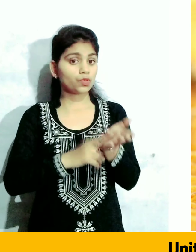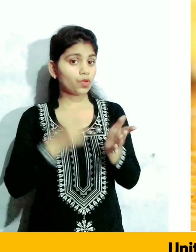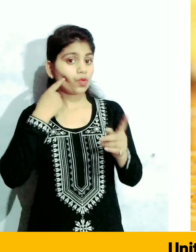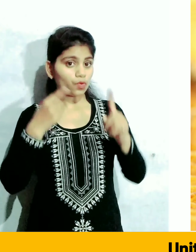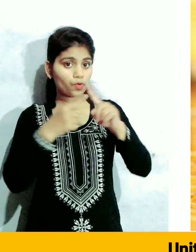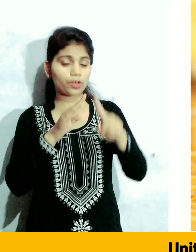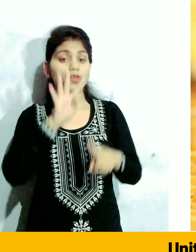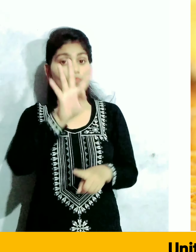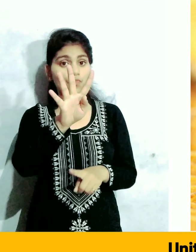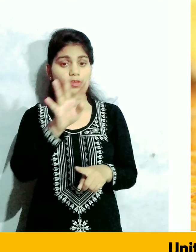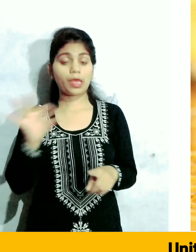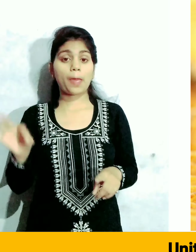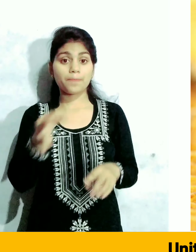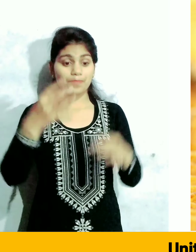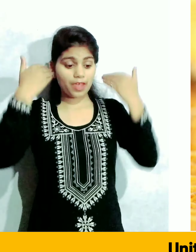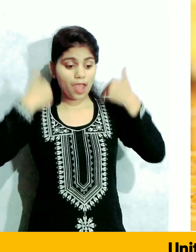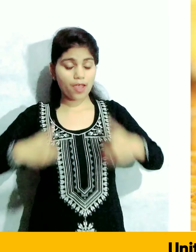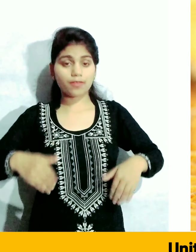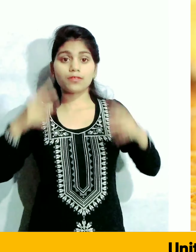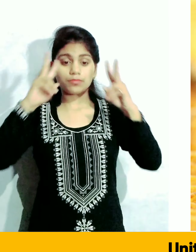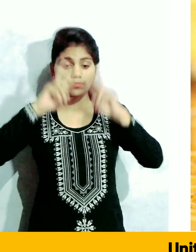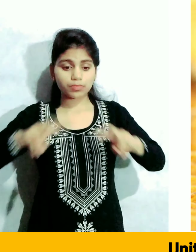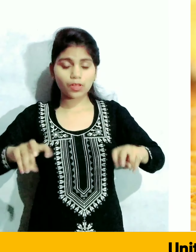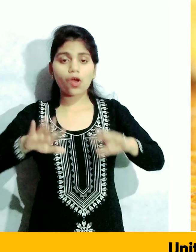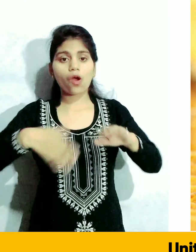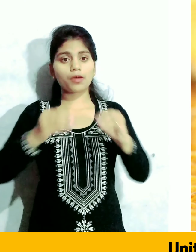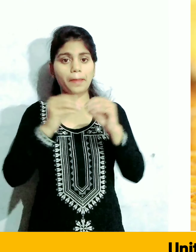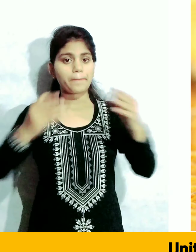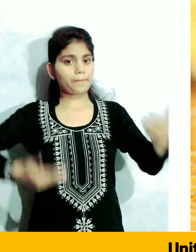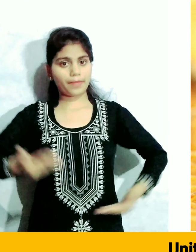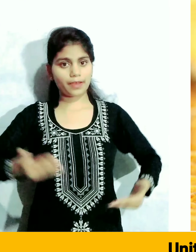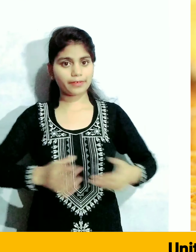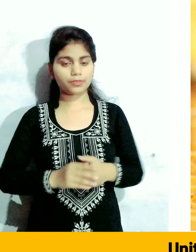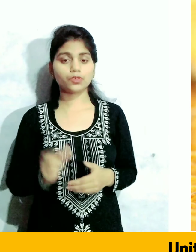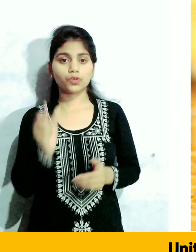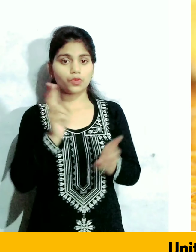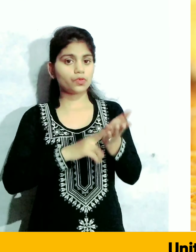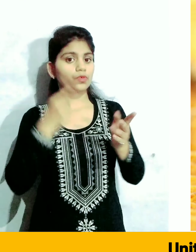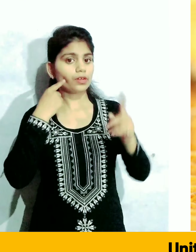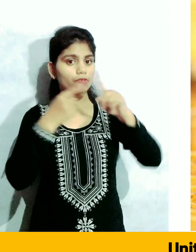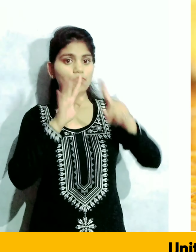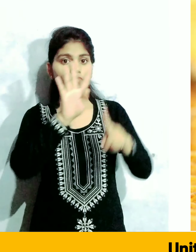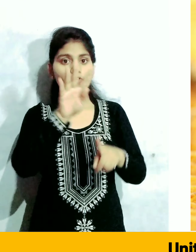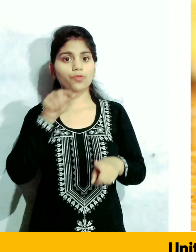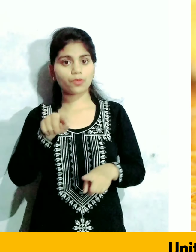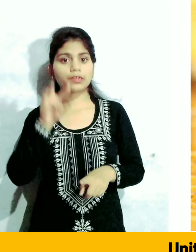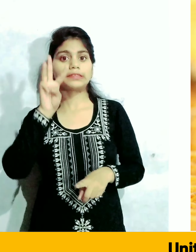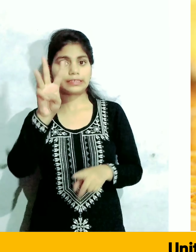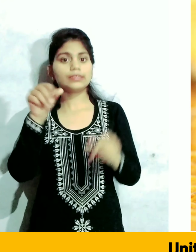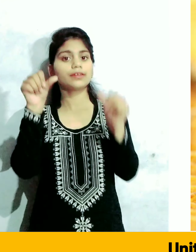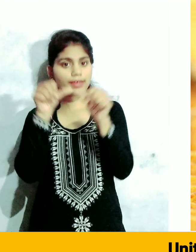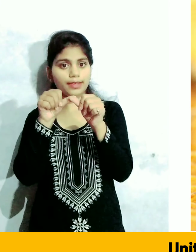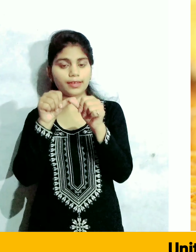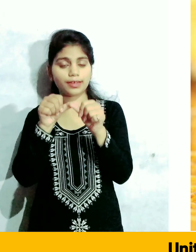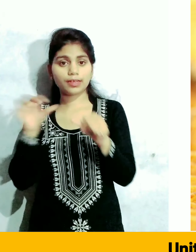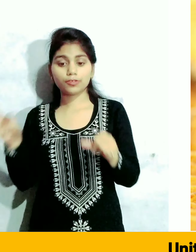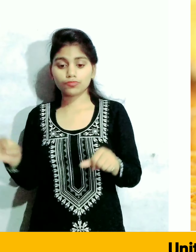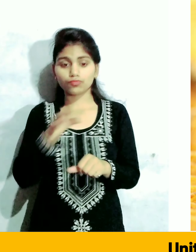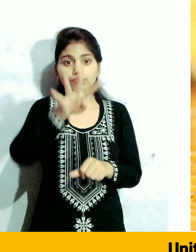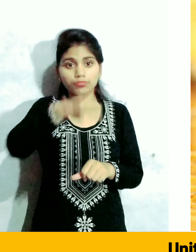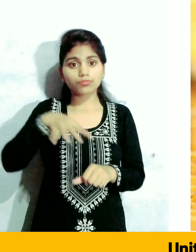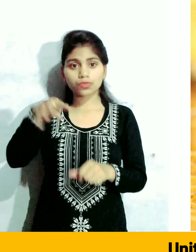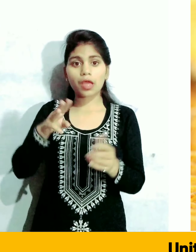Unit 4 Bee Biology and Behavior. Unit 4.3a Management